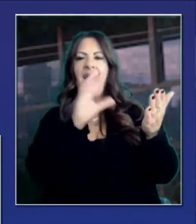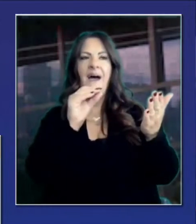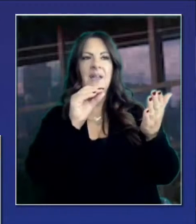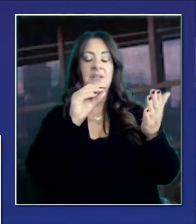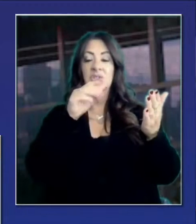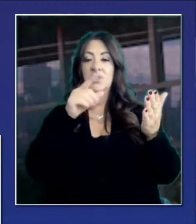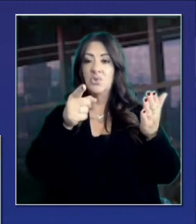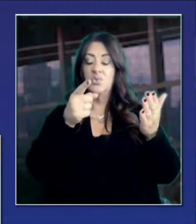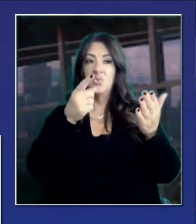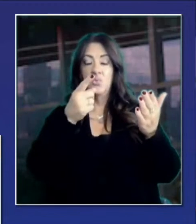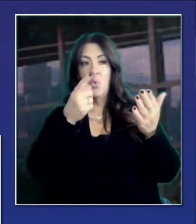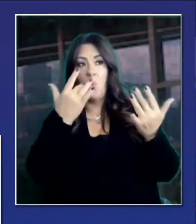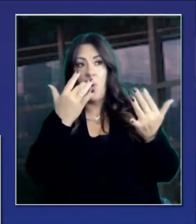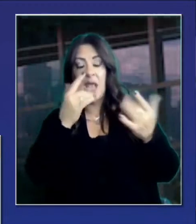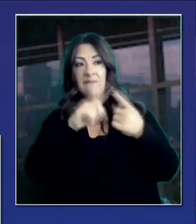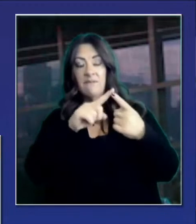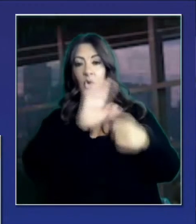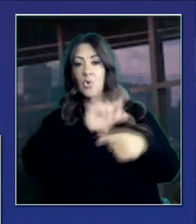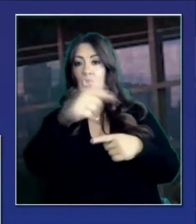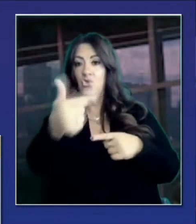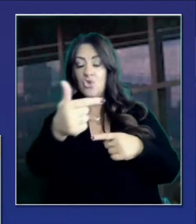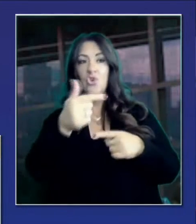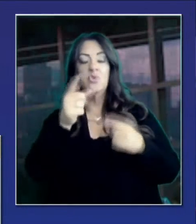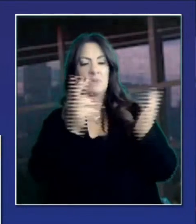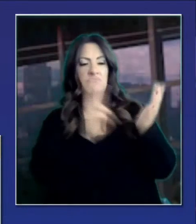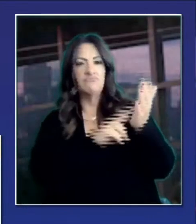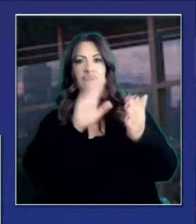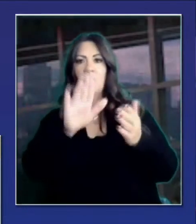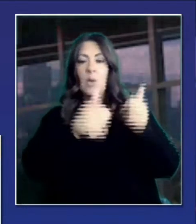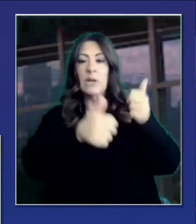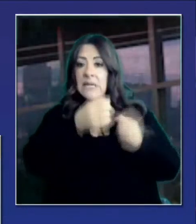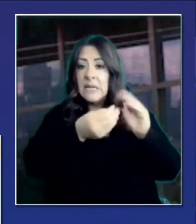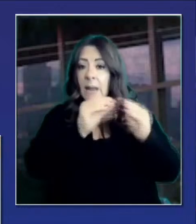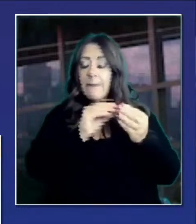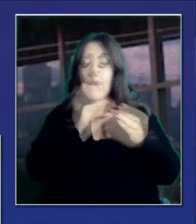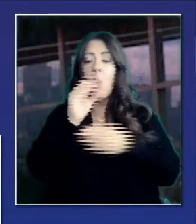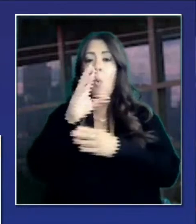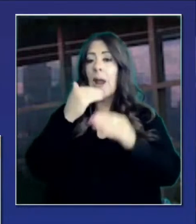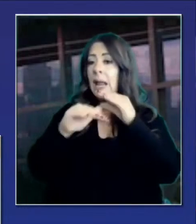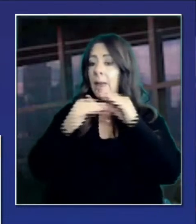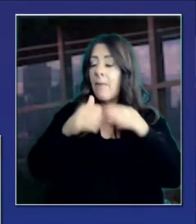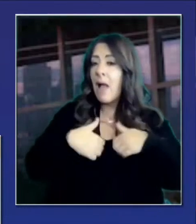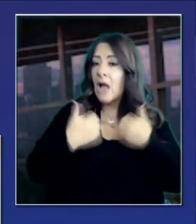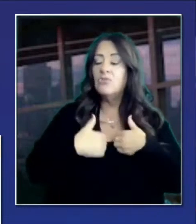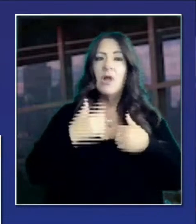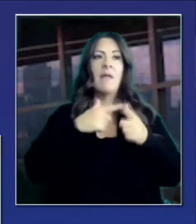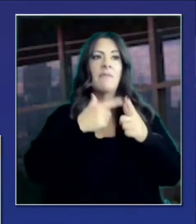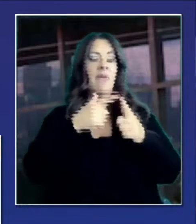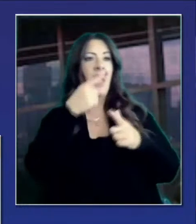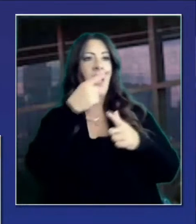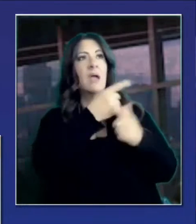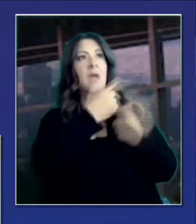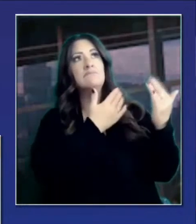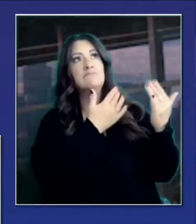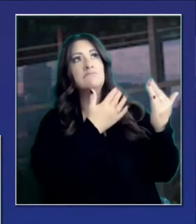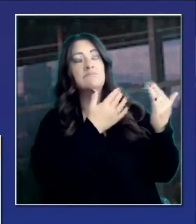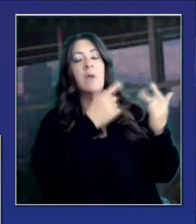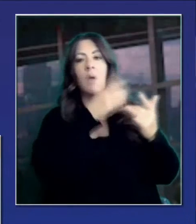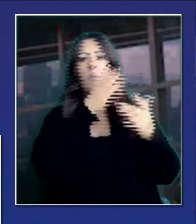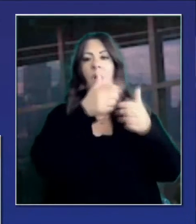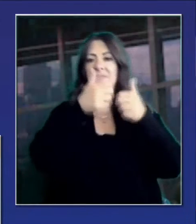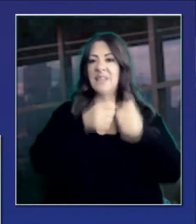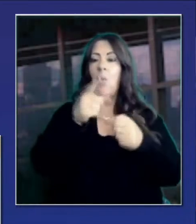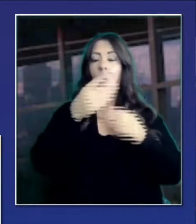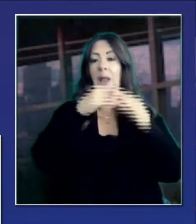or email when it's your turn. You could schedule an appointment when it's your turn. As I said, it provides for providers